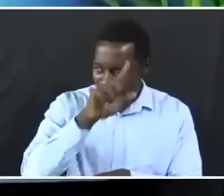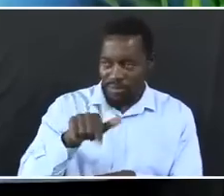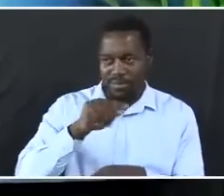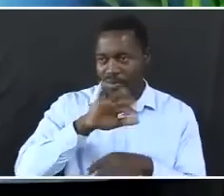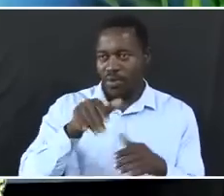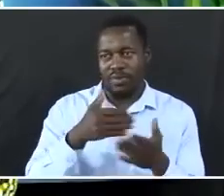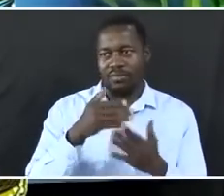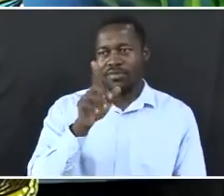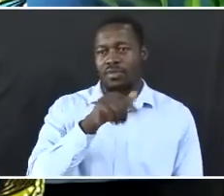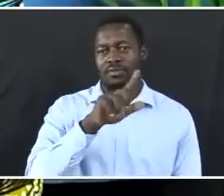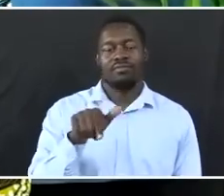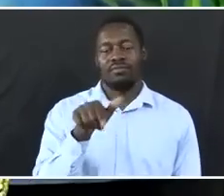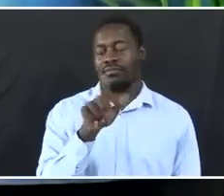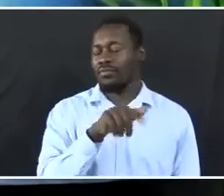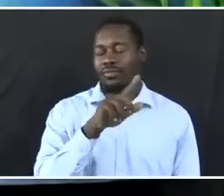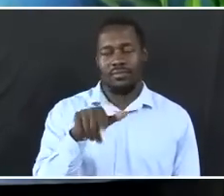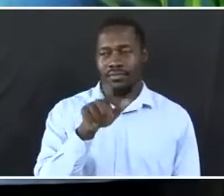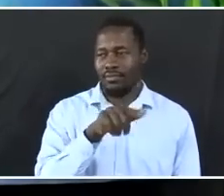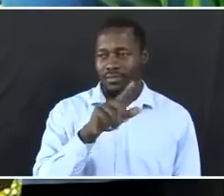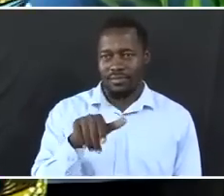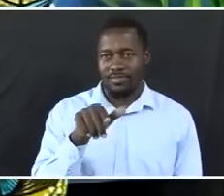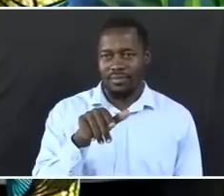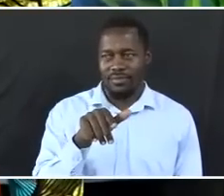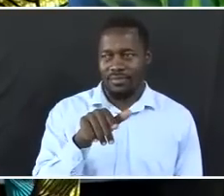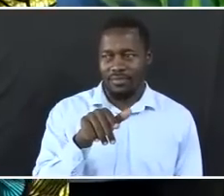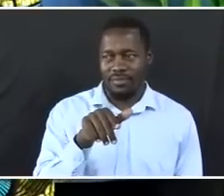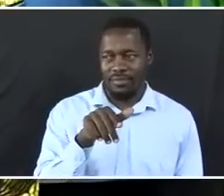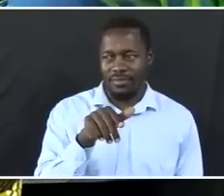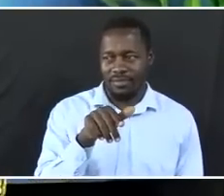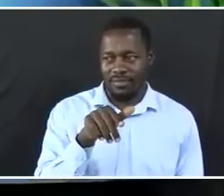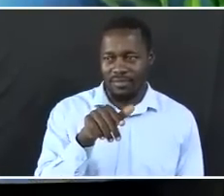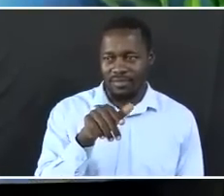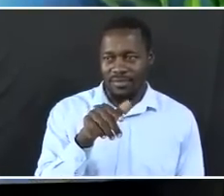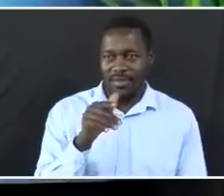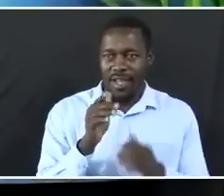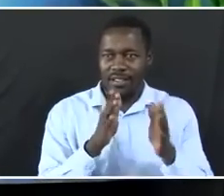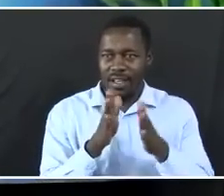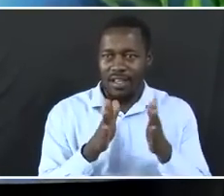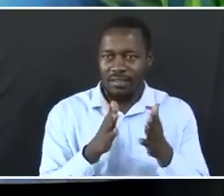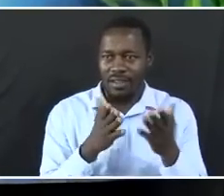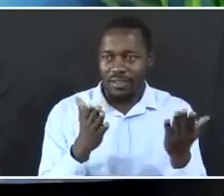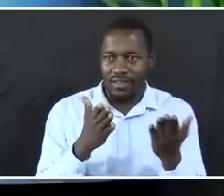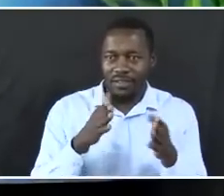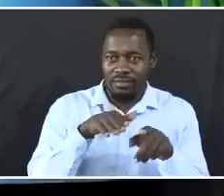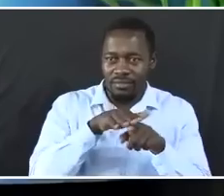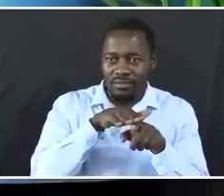One, holier than thou, one example, adultery.